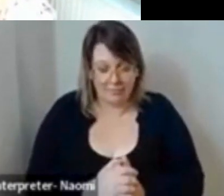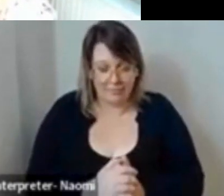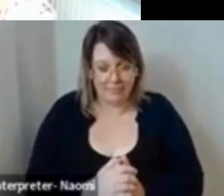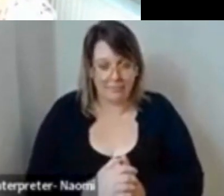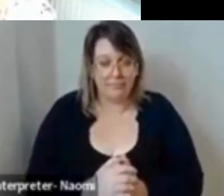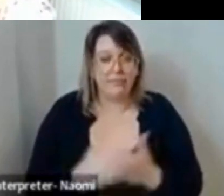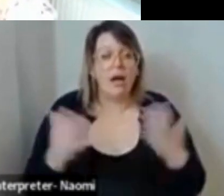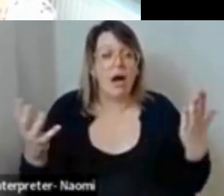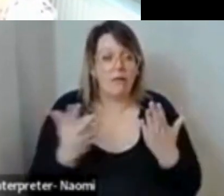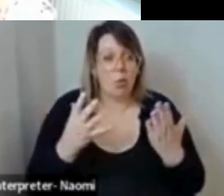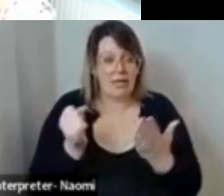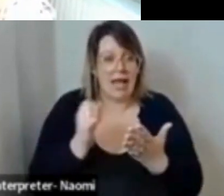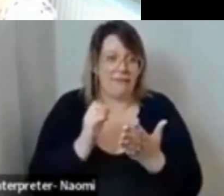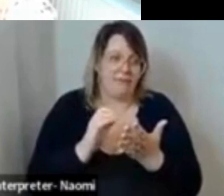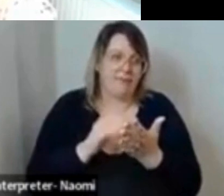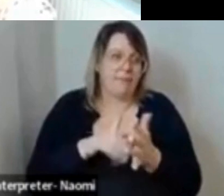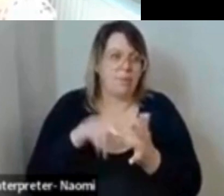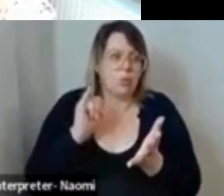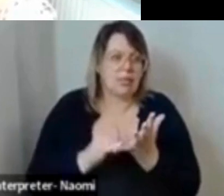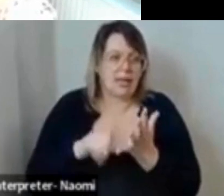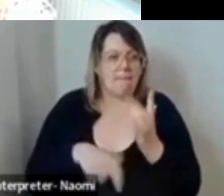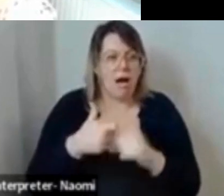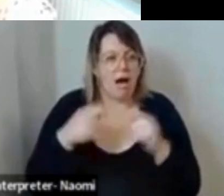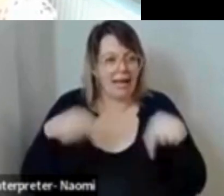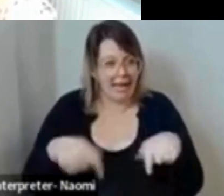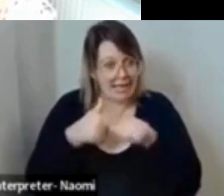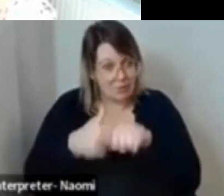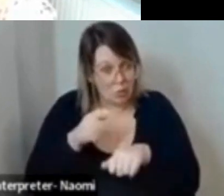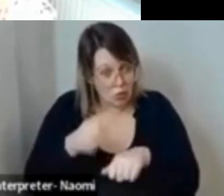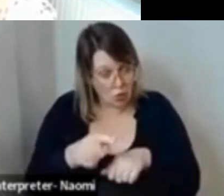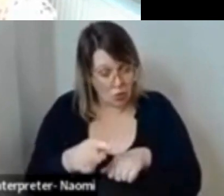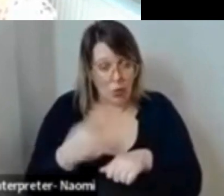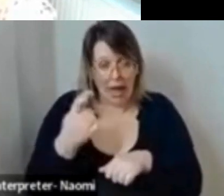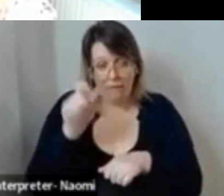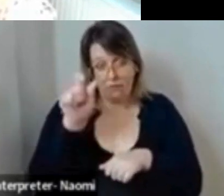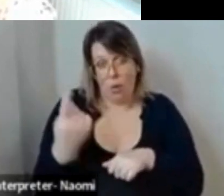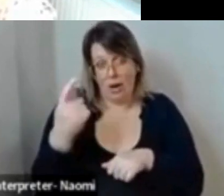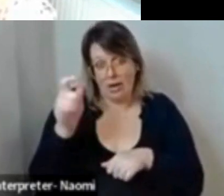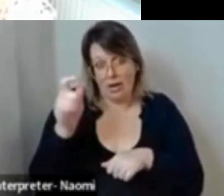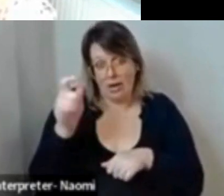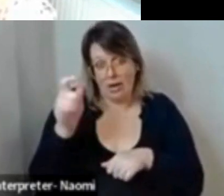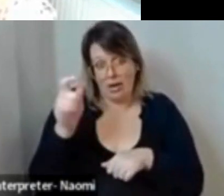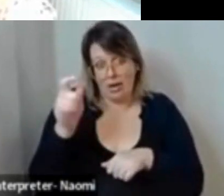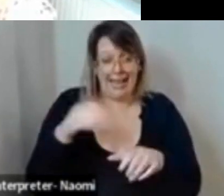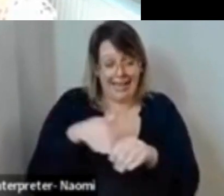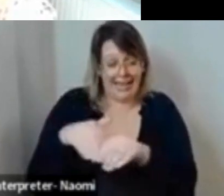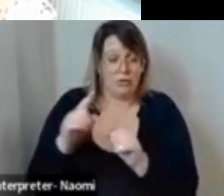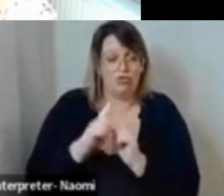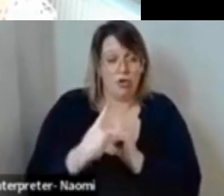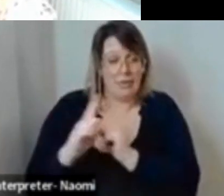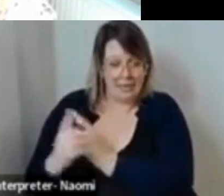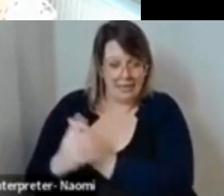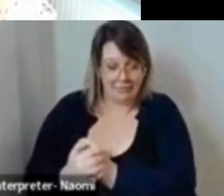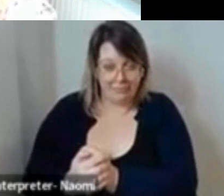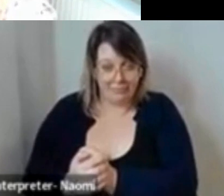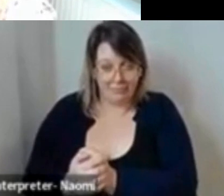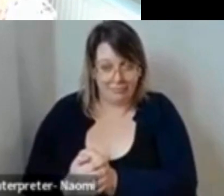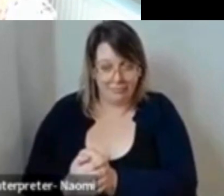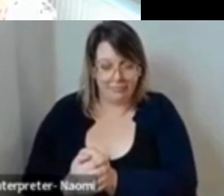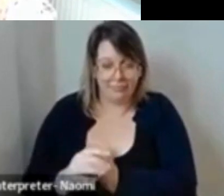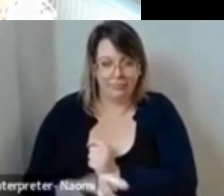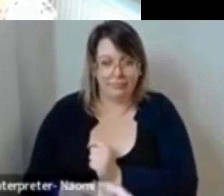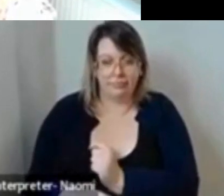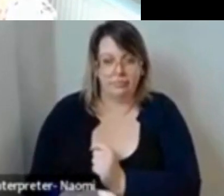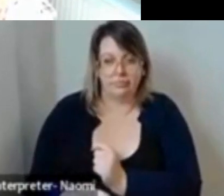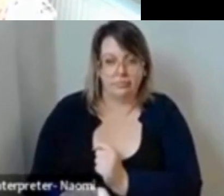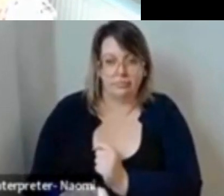Mark is here to support you, and a representative from there will be at each of our drop-ins as well. I mentioned earlier when Alison asked